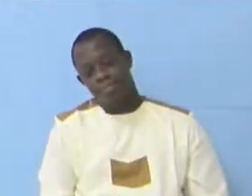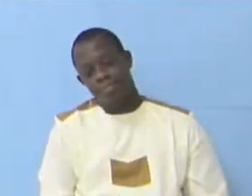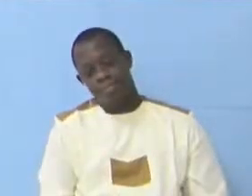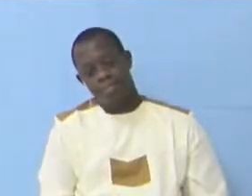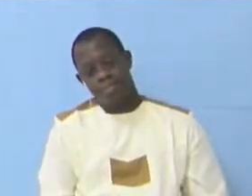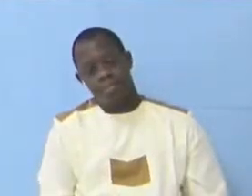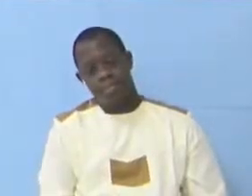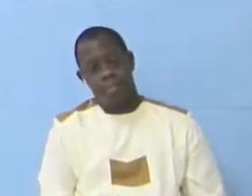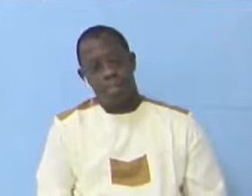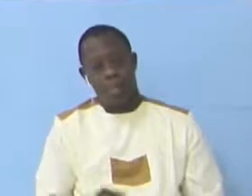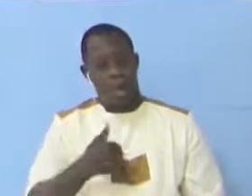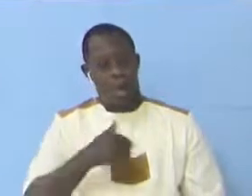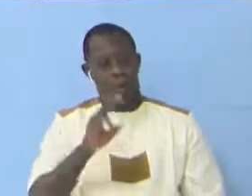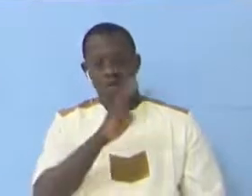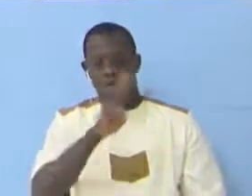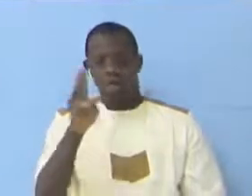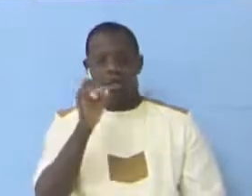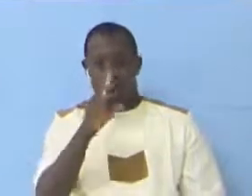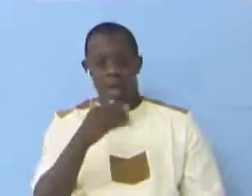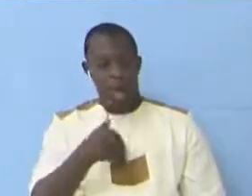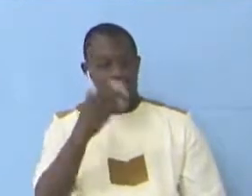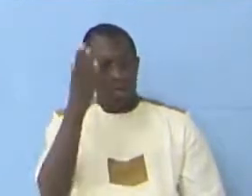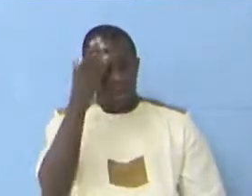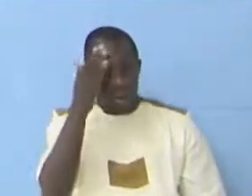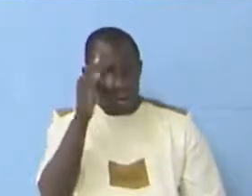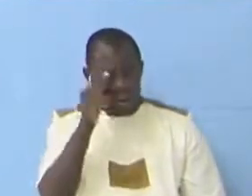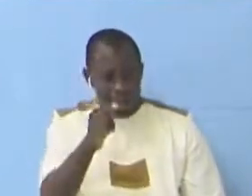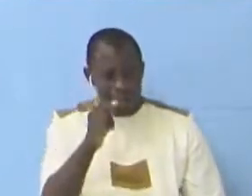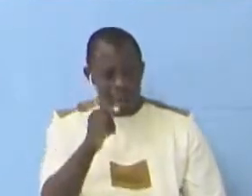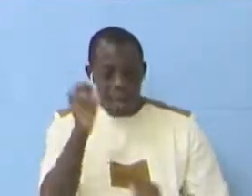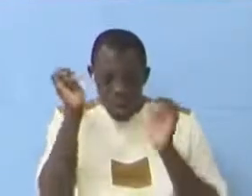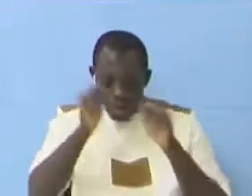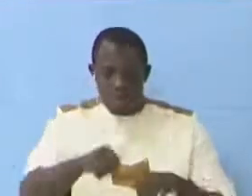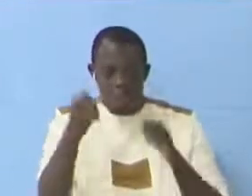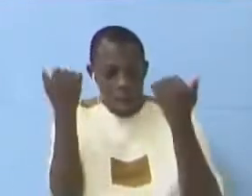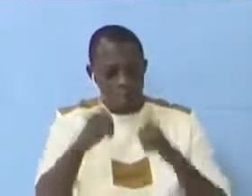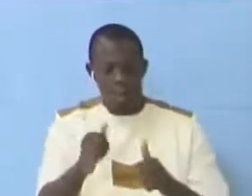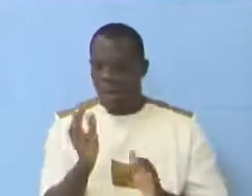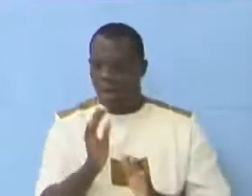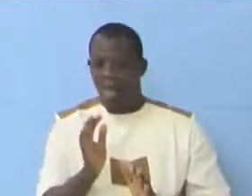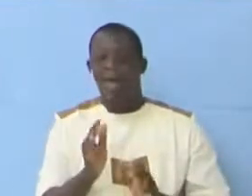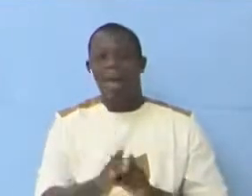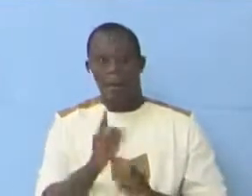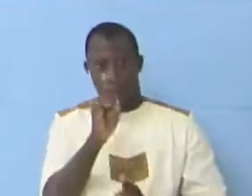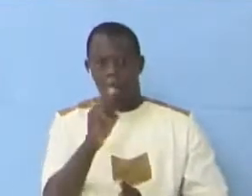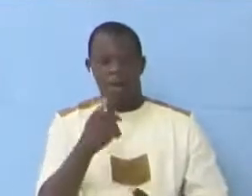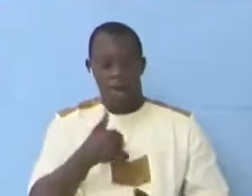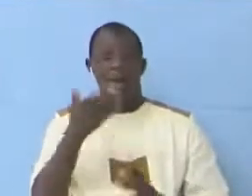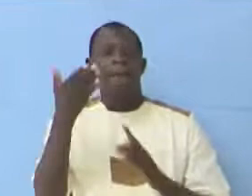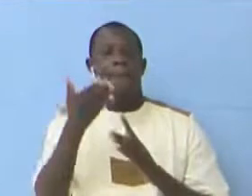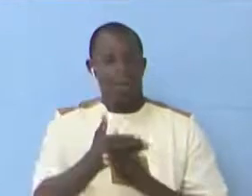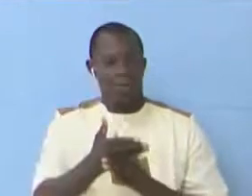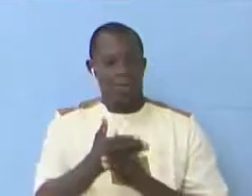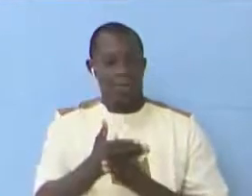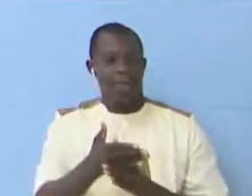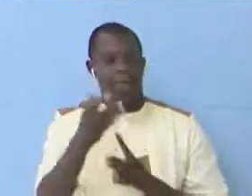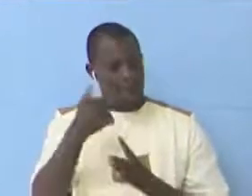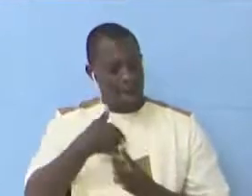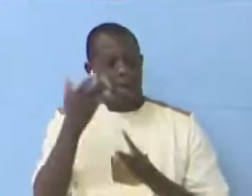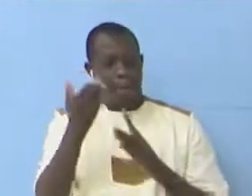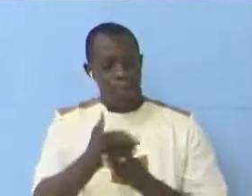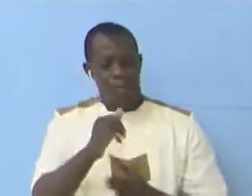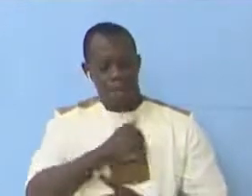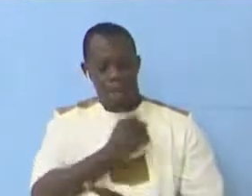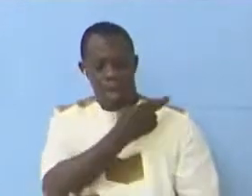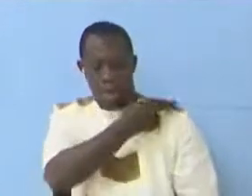I wouldn't say I know specifically that this was going to happen, but I had a belief, my faith in my religion made me believe